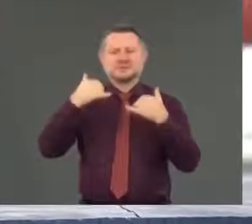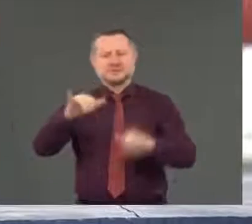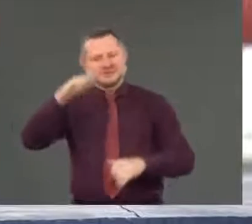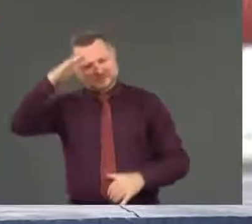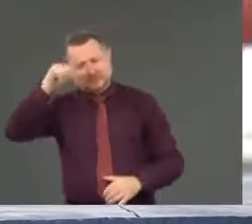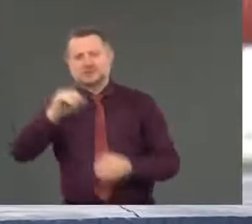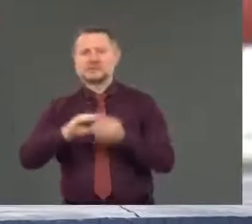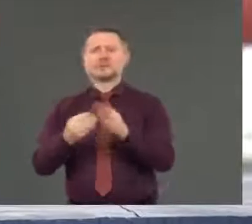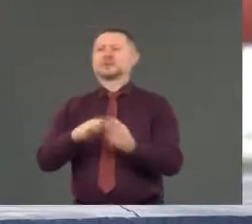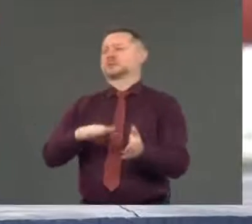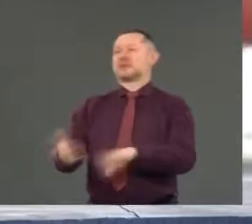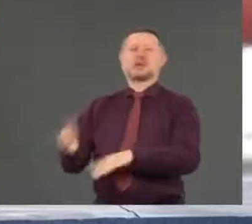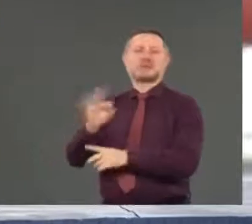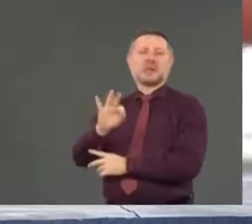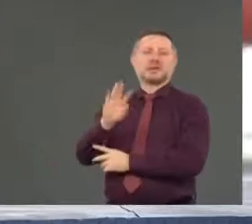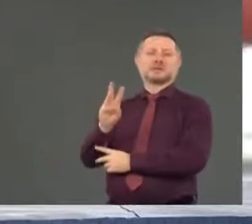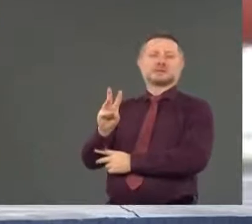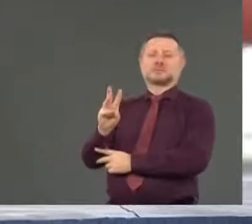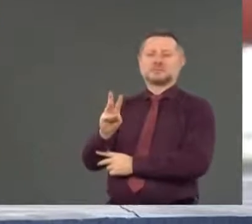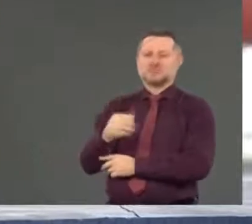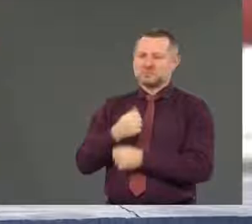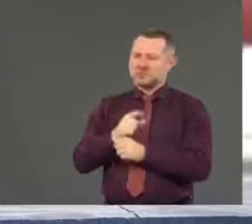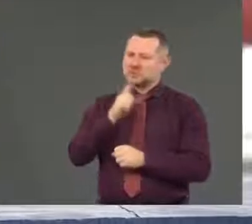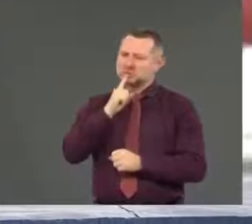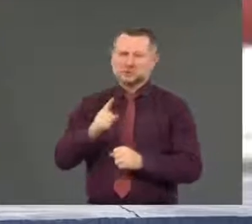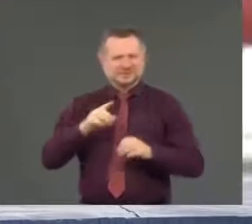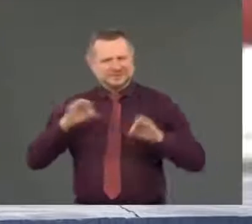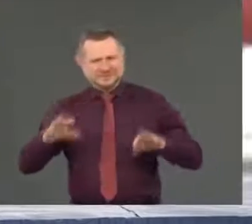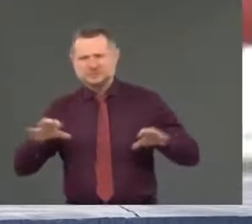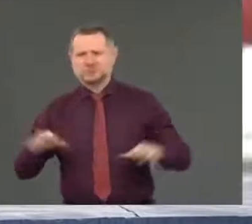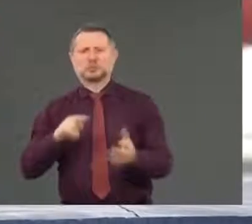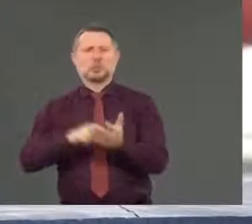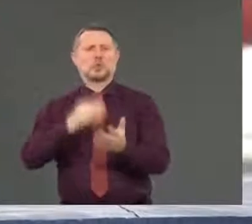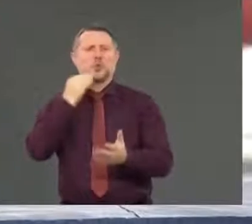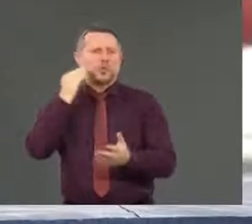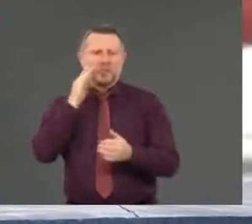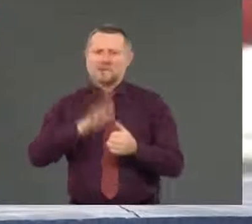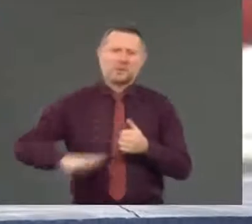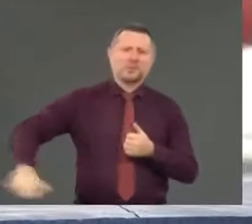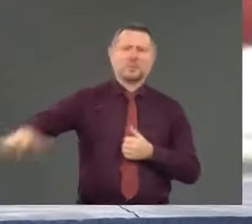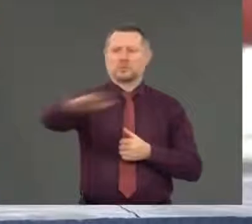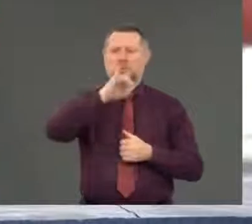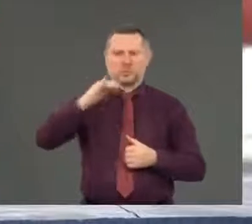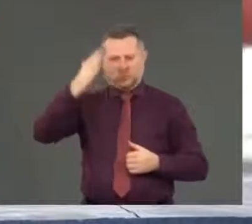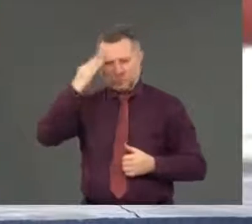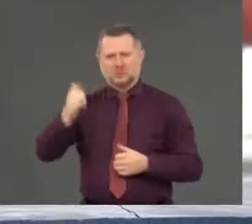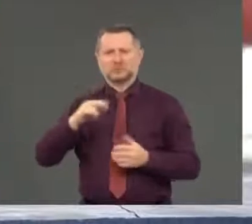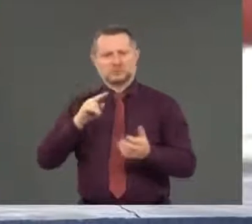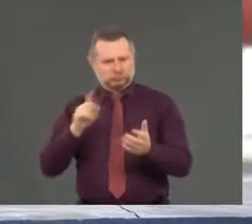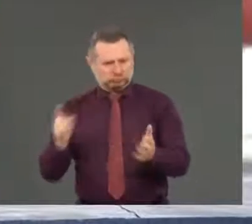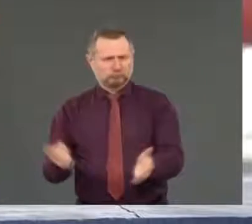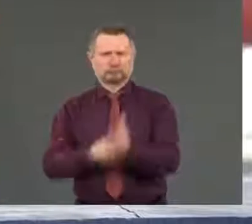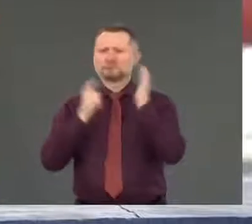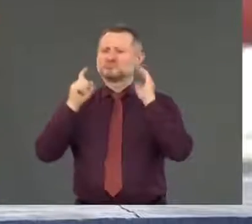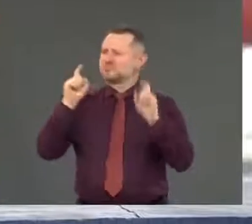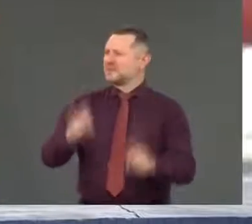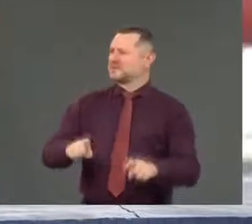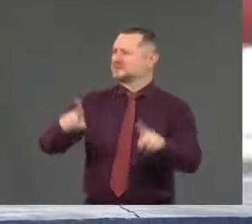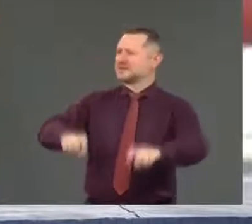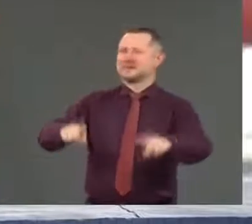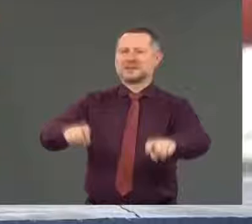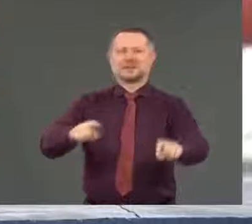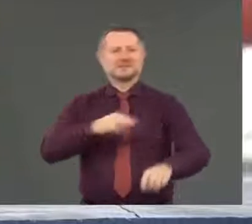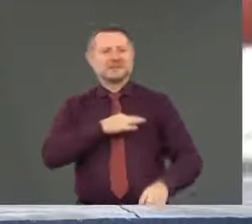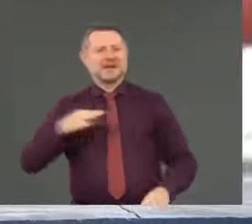sure we can say that all across the board, and we can say that about nursing homes. And that's why it is a requirement to test the staff.